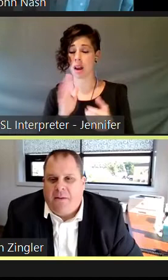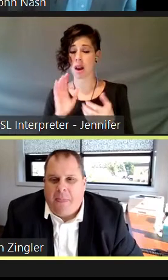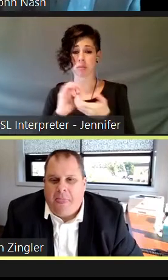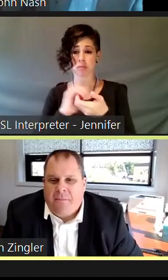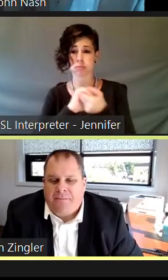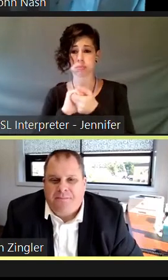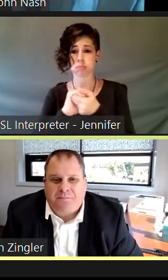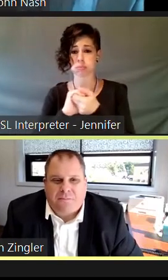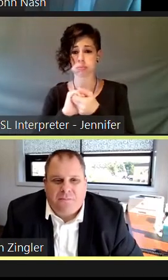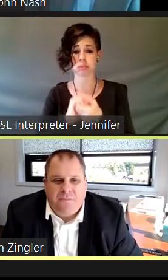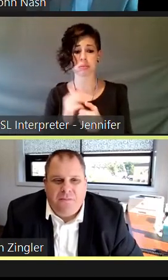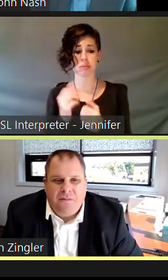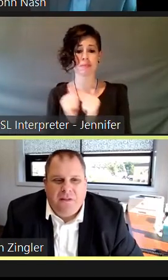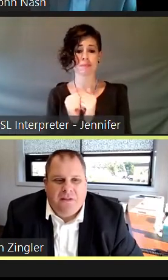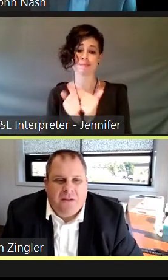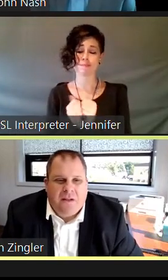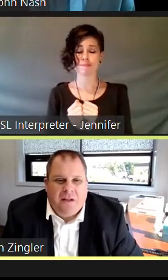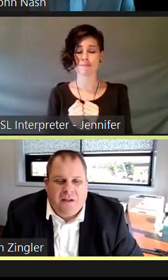slide.